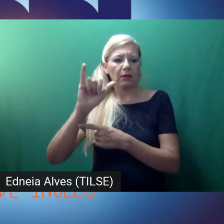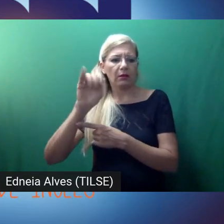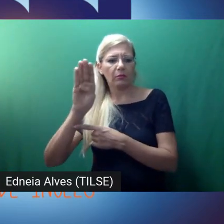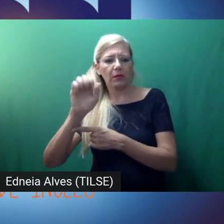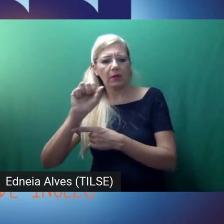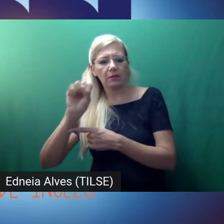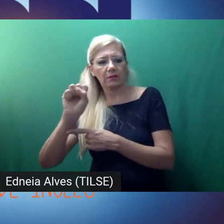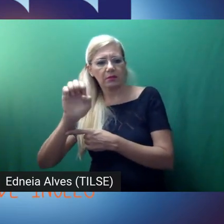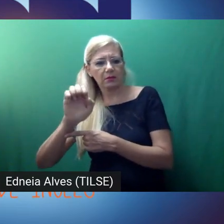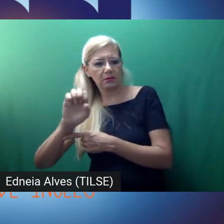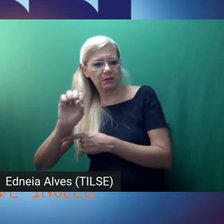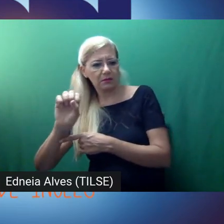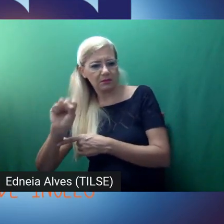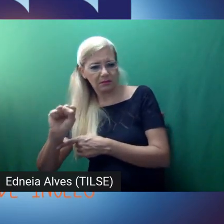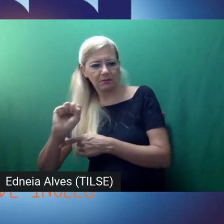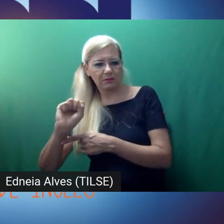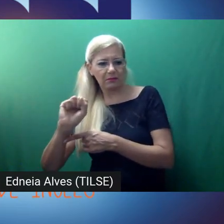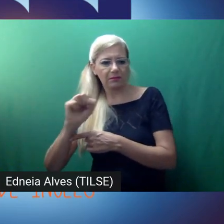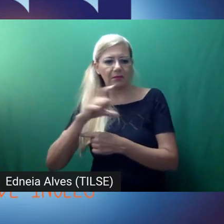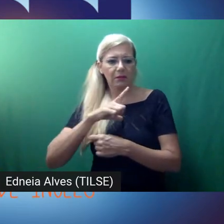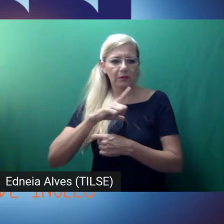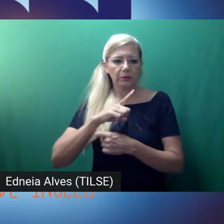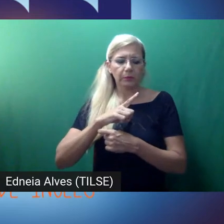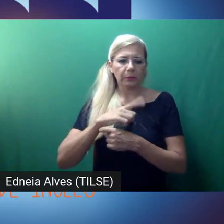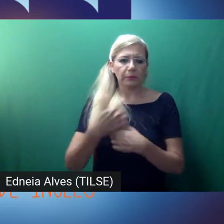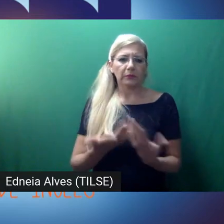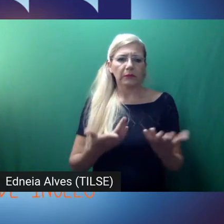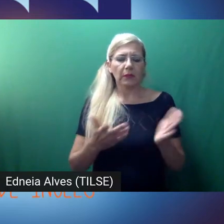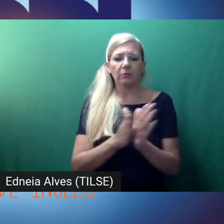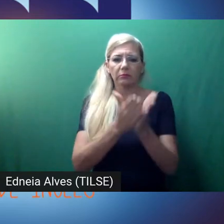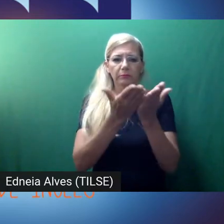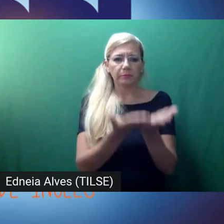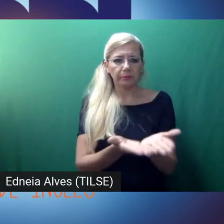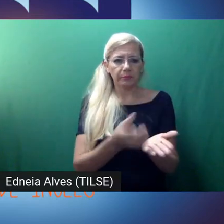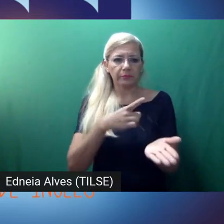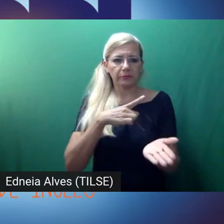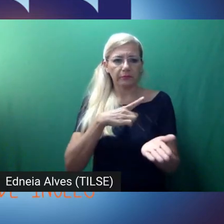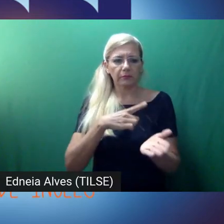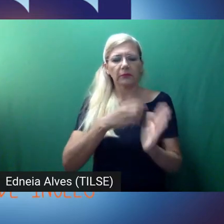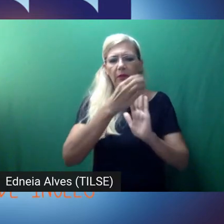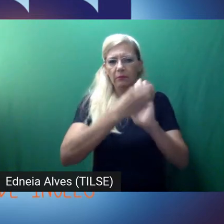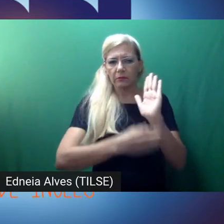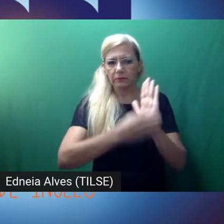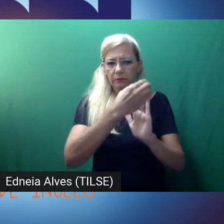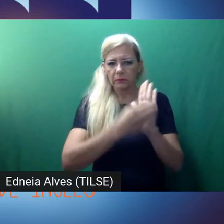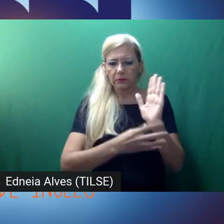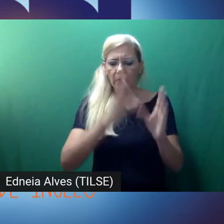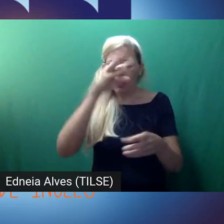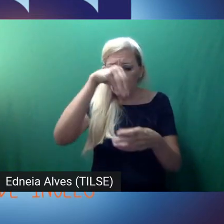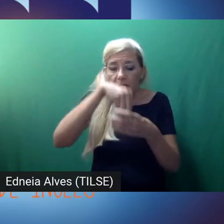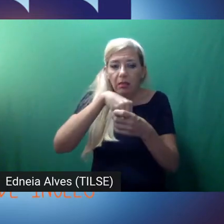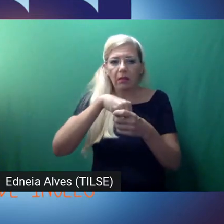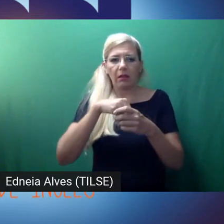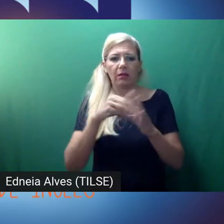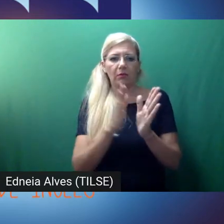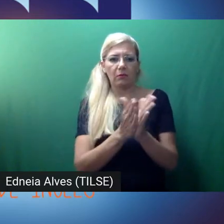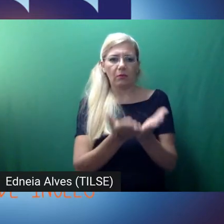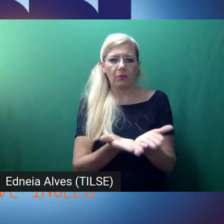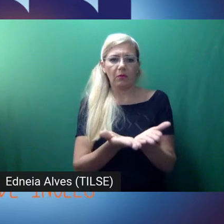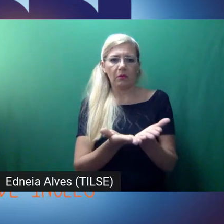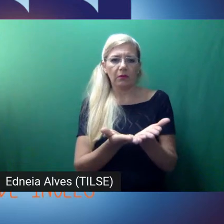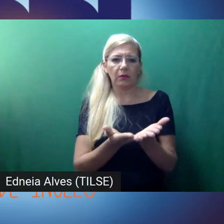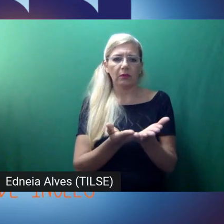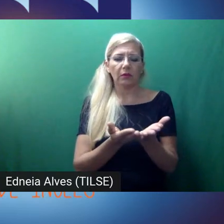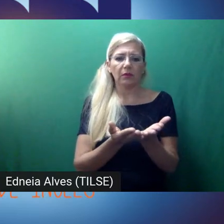citations. So just this week, I picked up a book. I have a chapter in the book. And